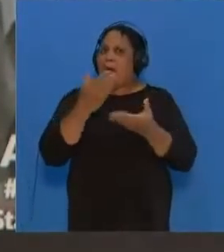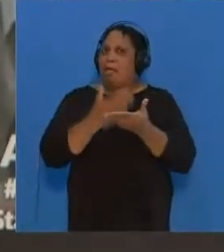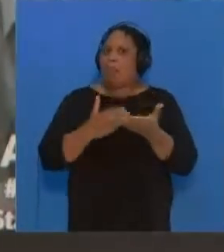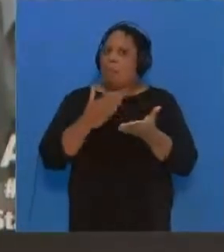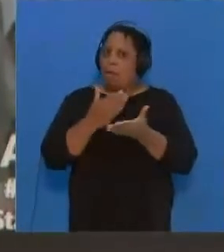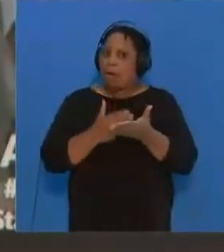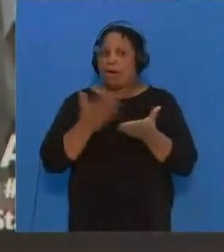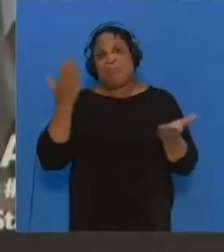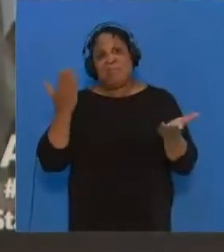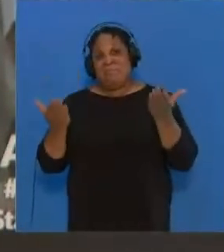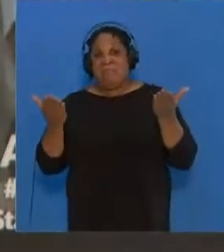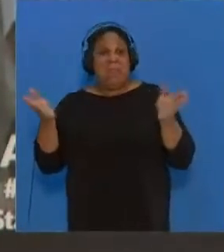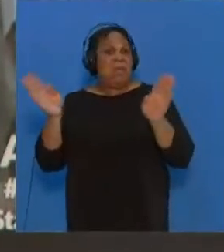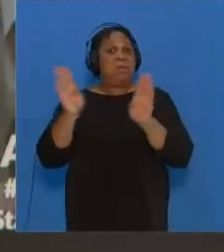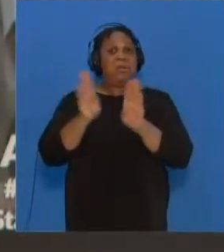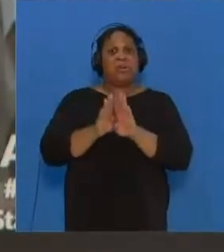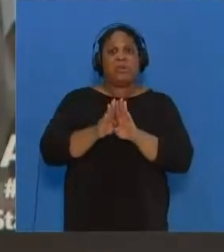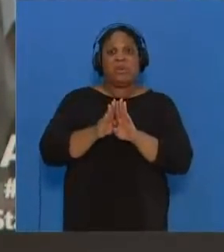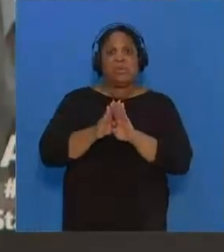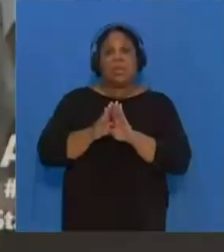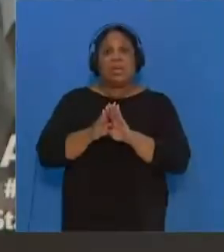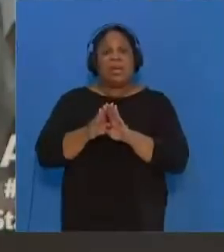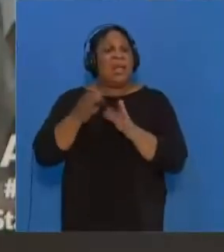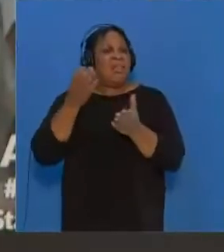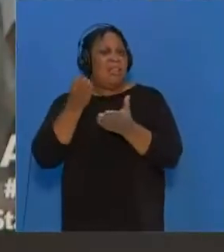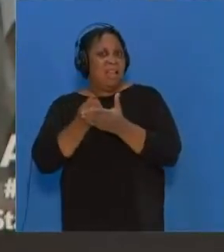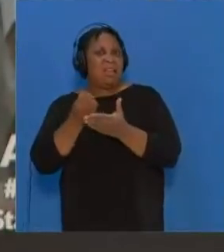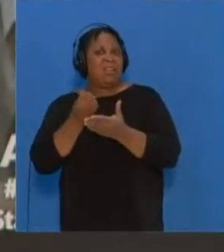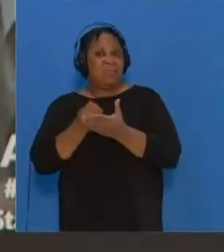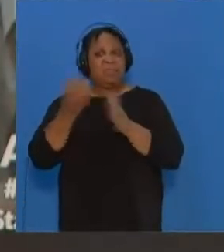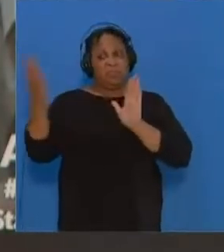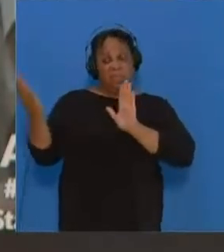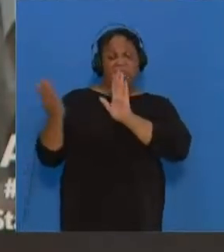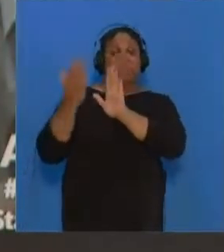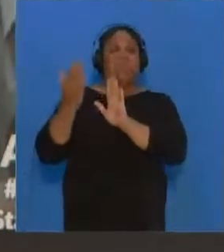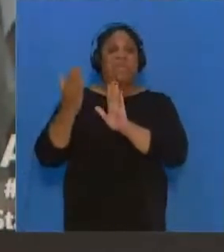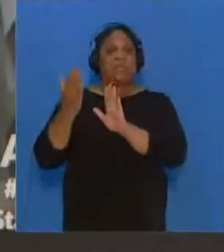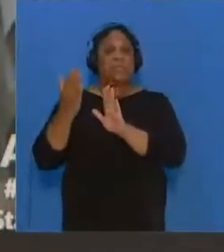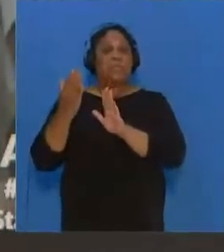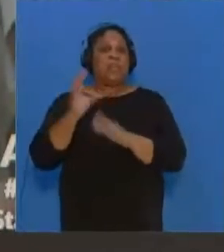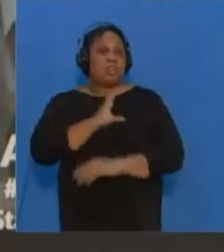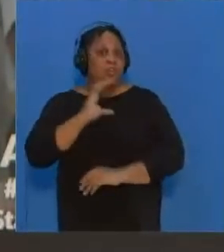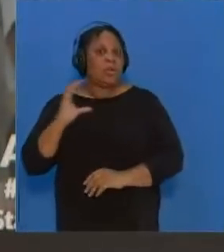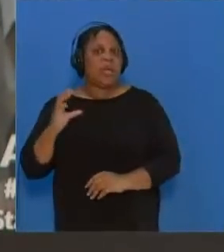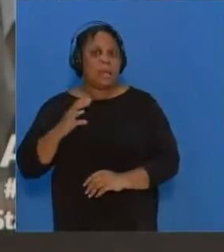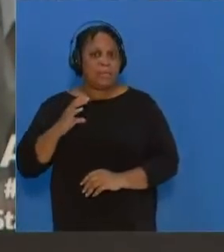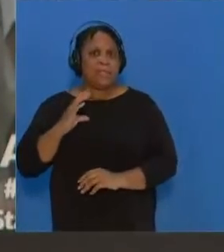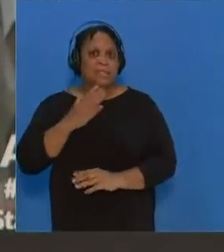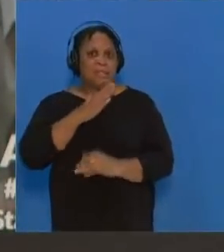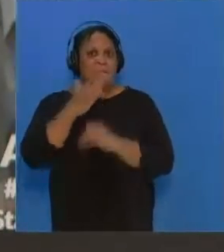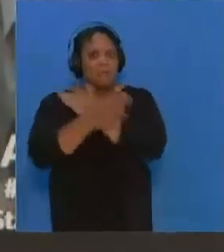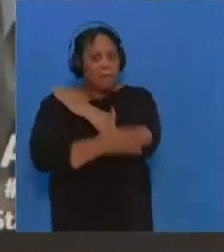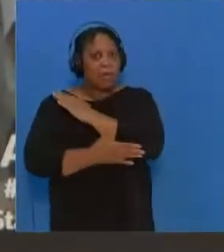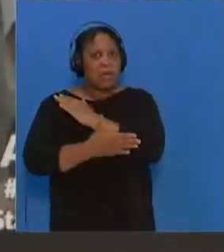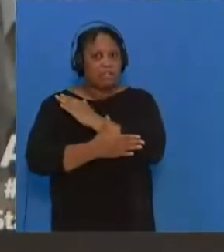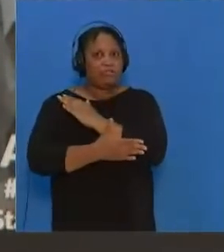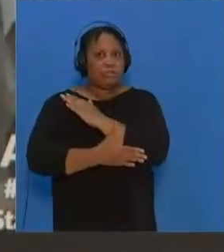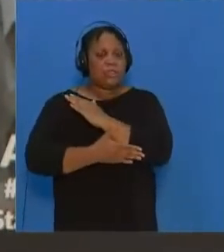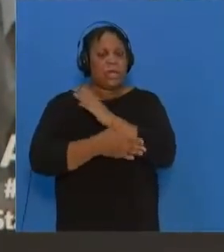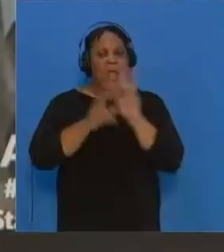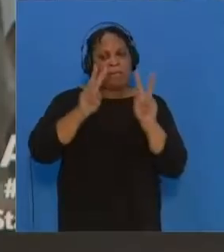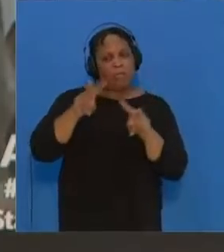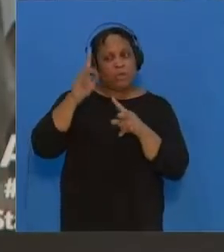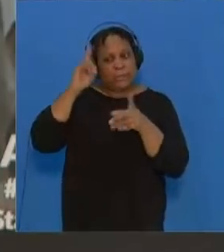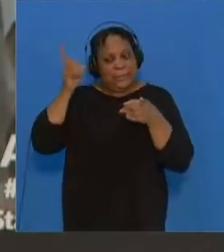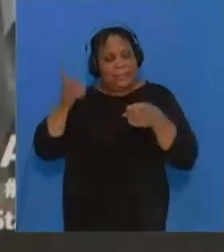be coming to a close. The economic reality is that we have to face. So the cabinet of the country has to look at the decisions